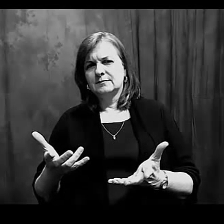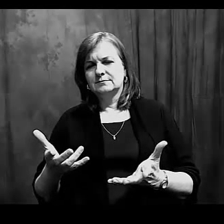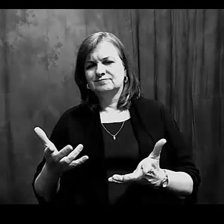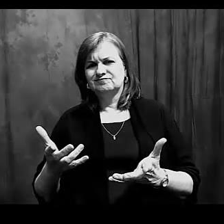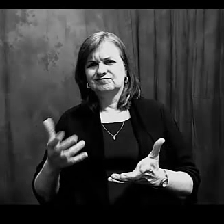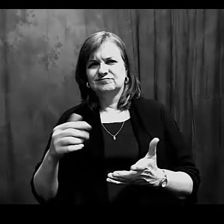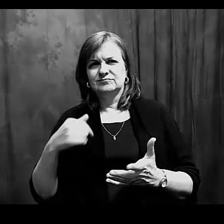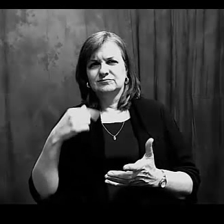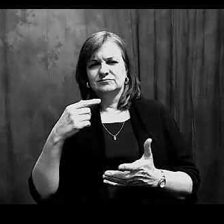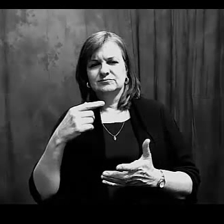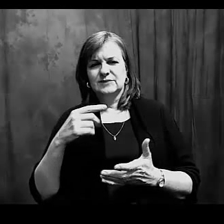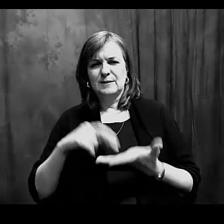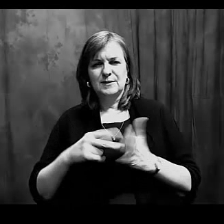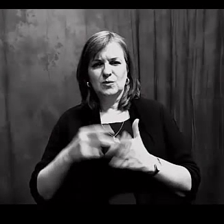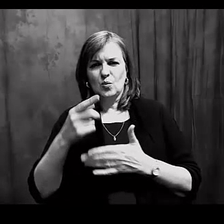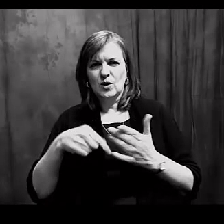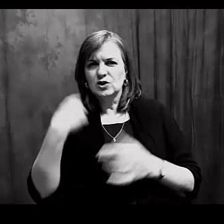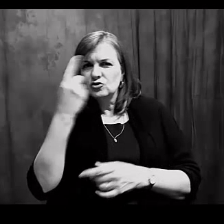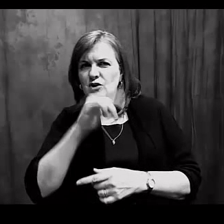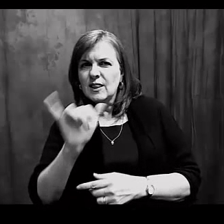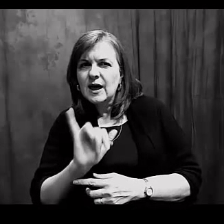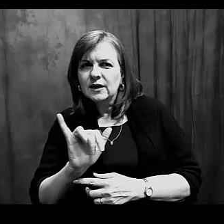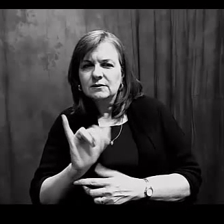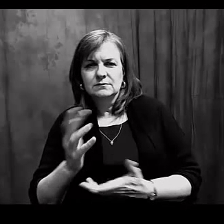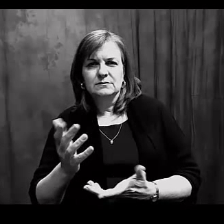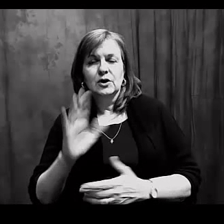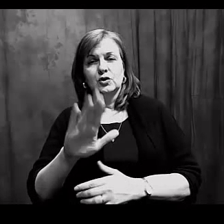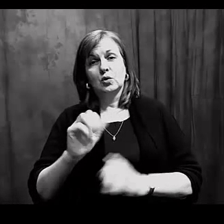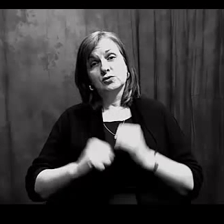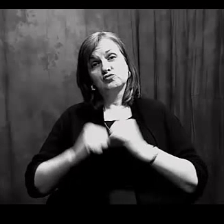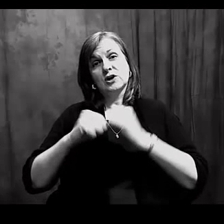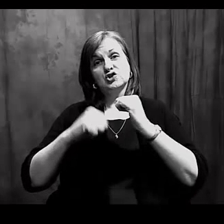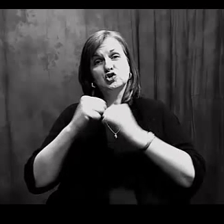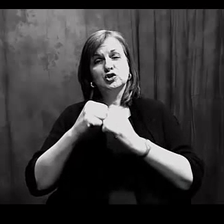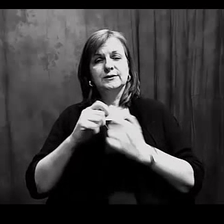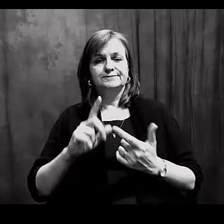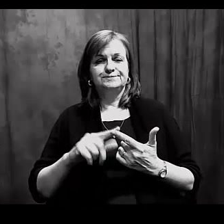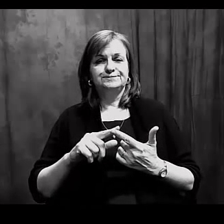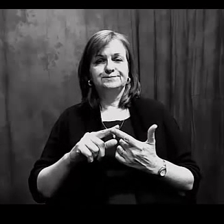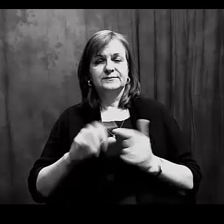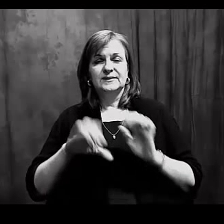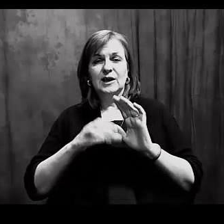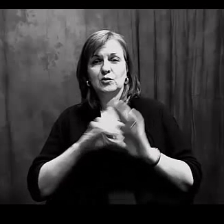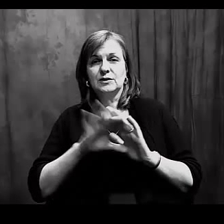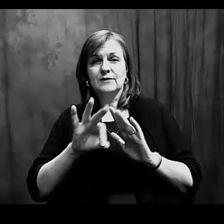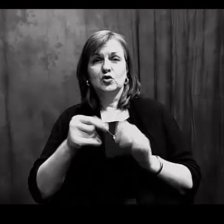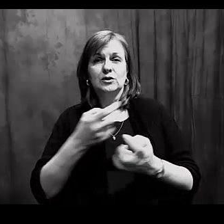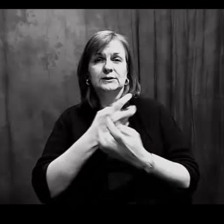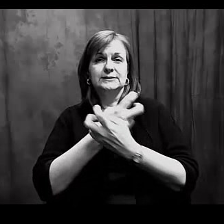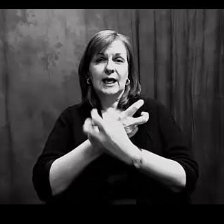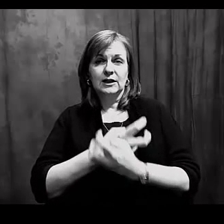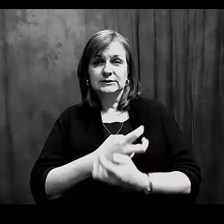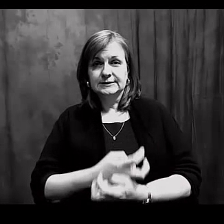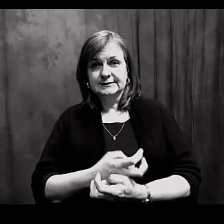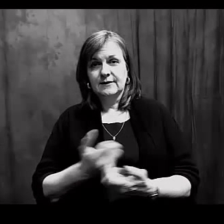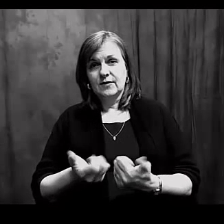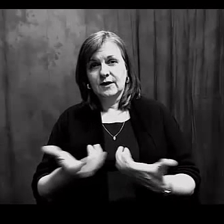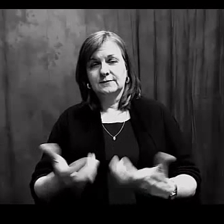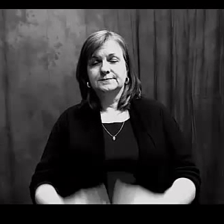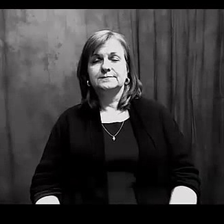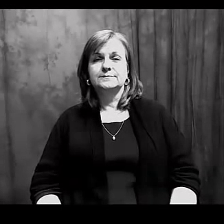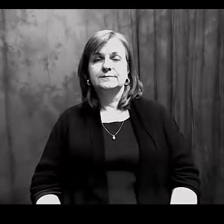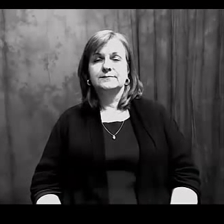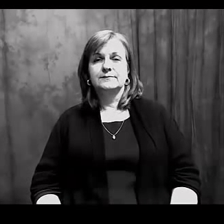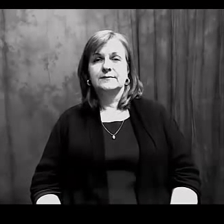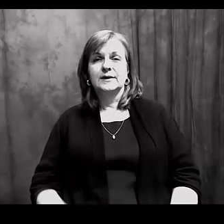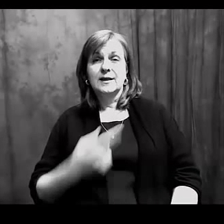It's what you look like, right? It's your structures, it's characteristics of your skeleton, and